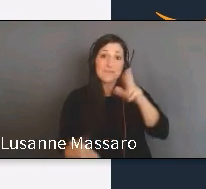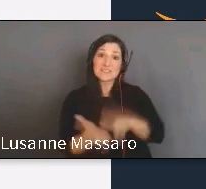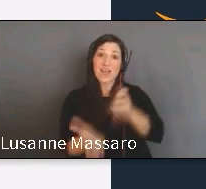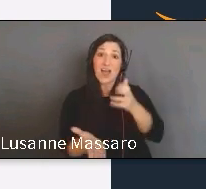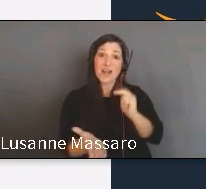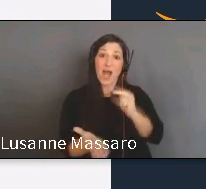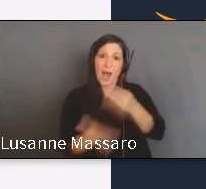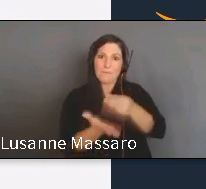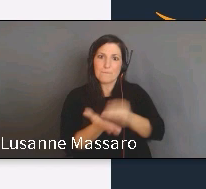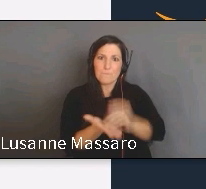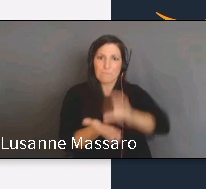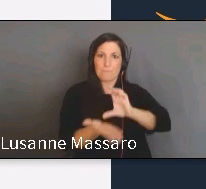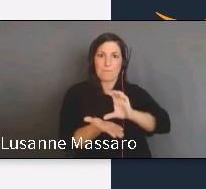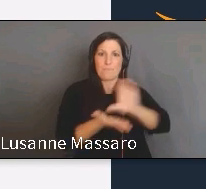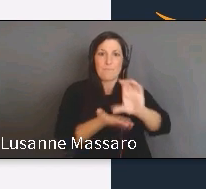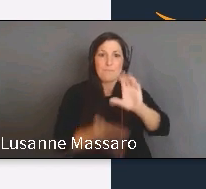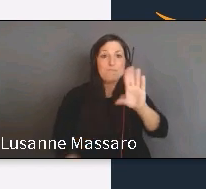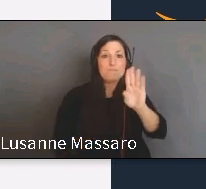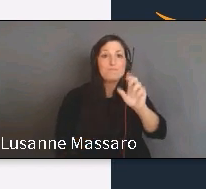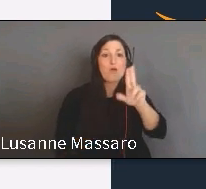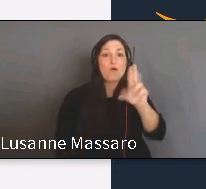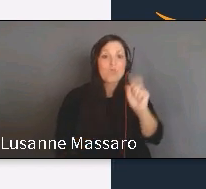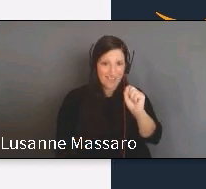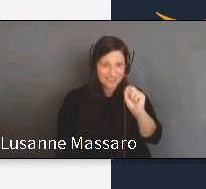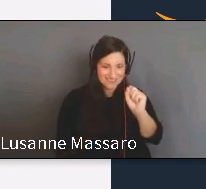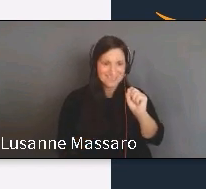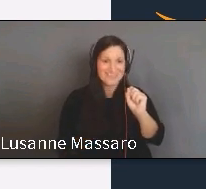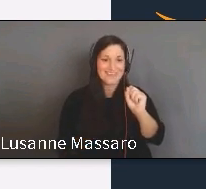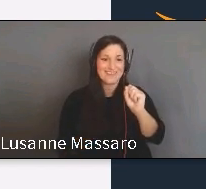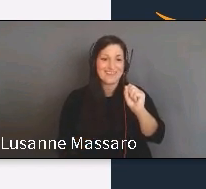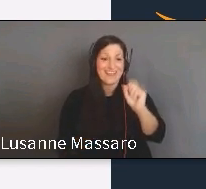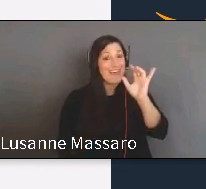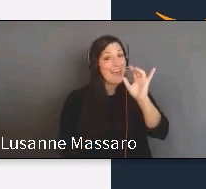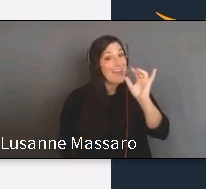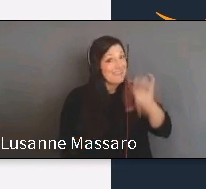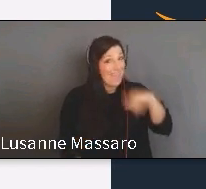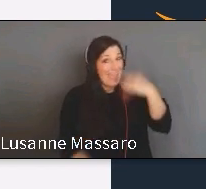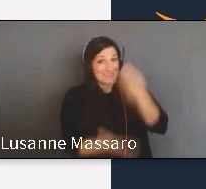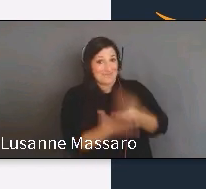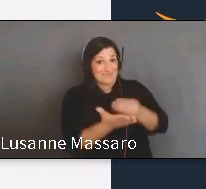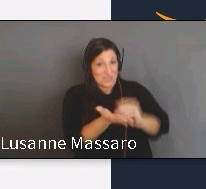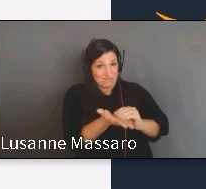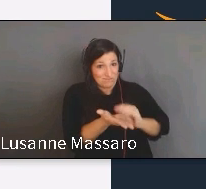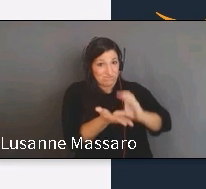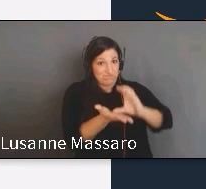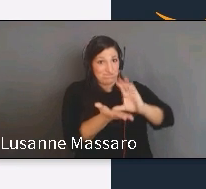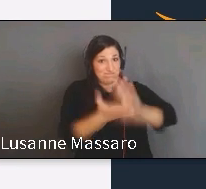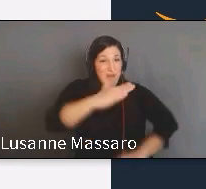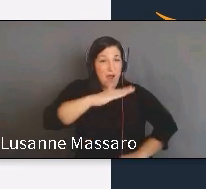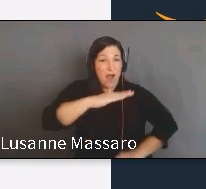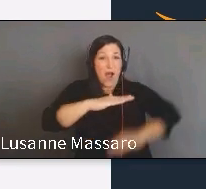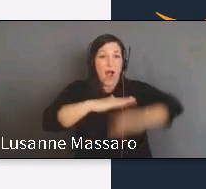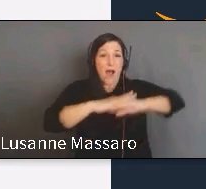bonus in very select sites. The sign on bonus could be up to